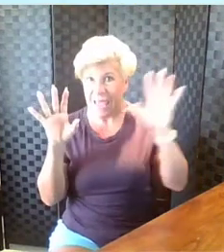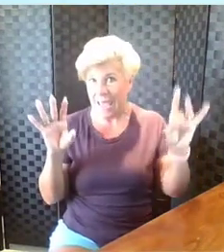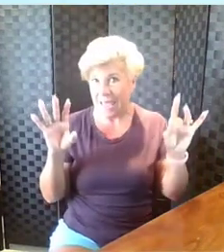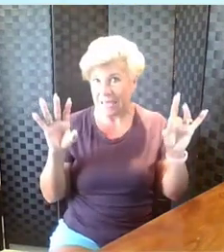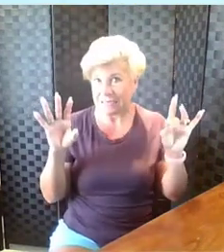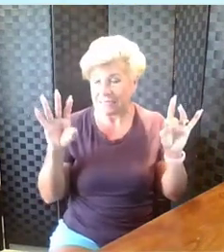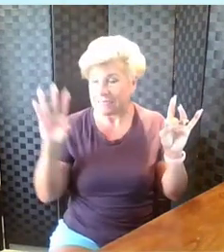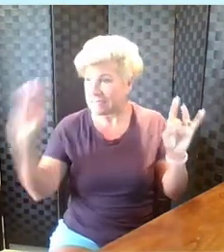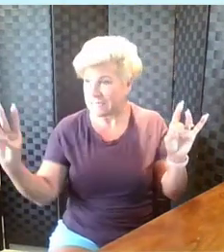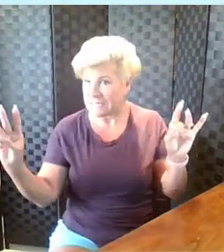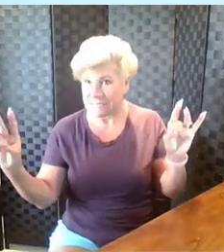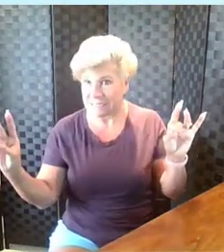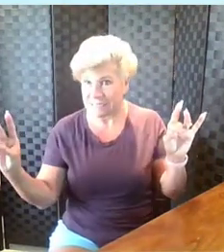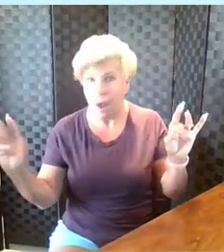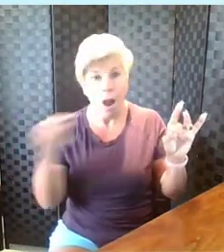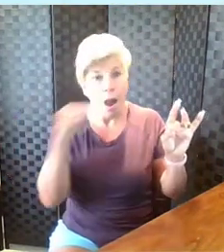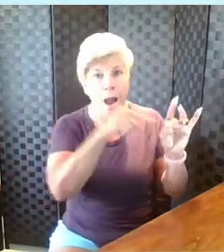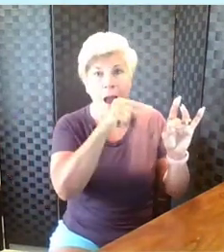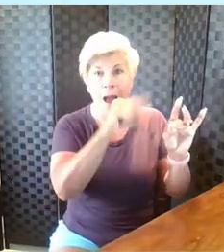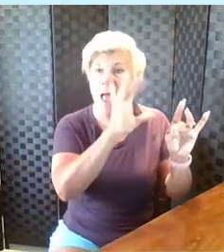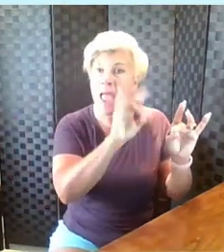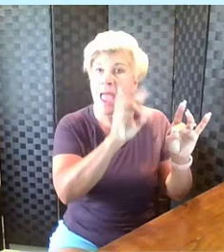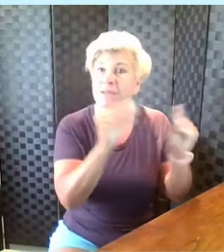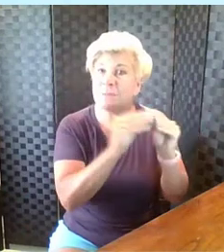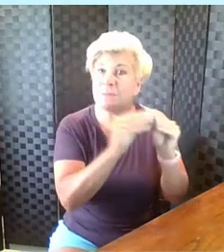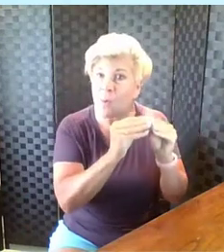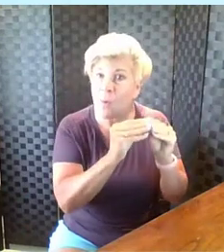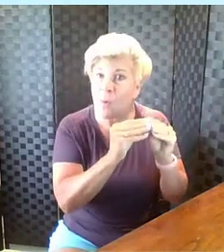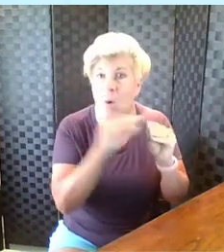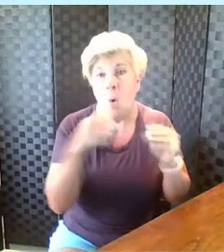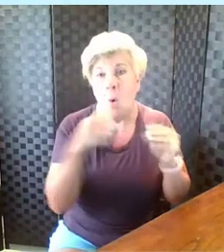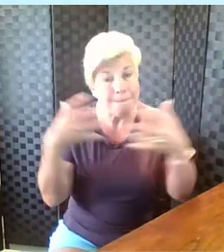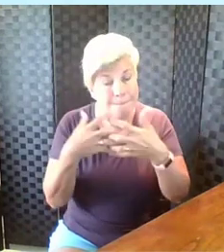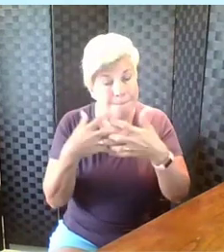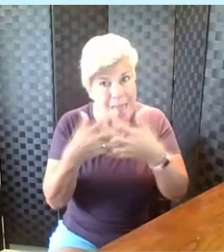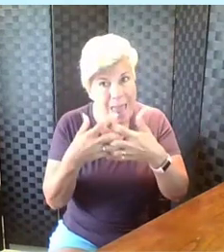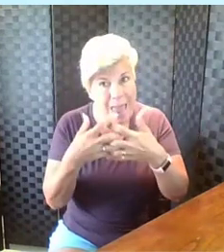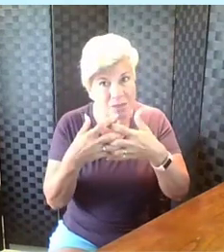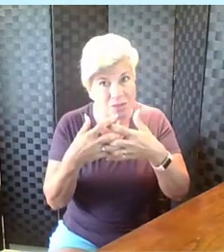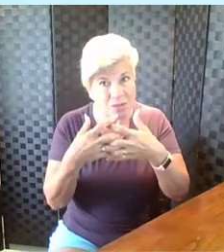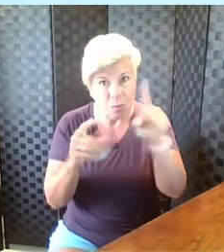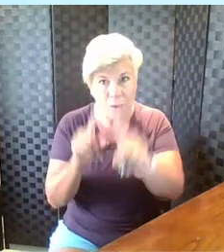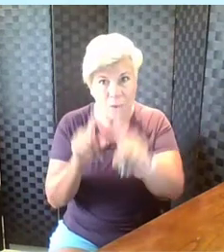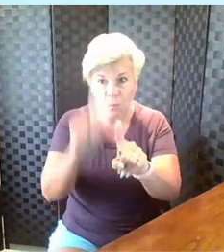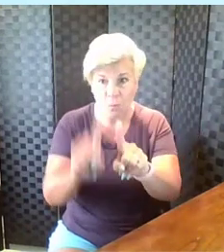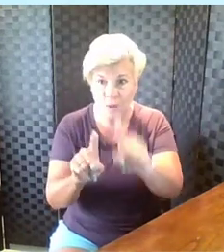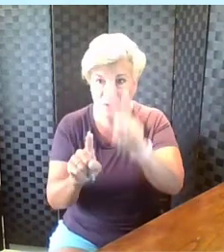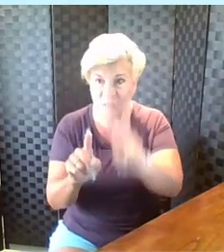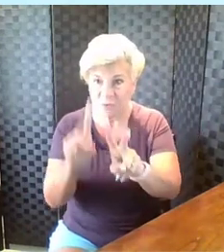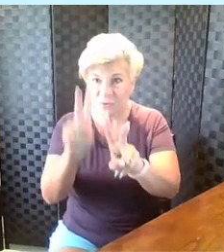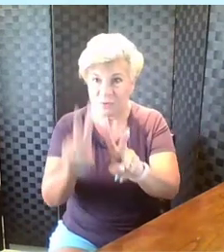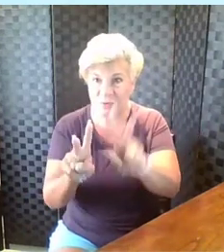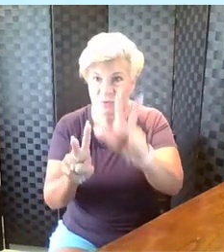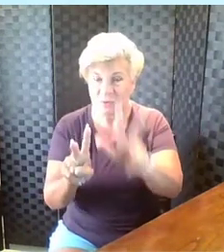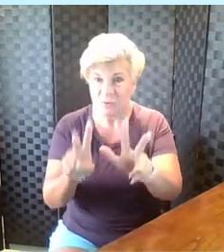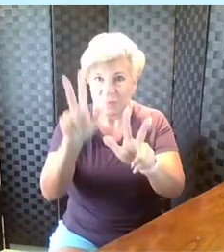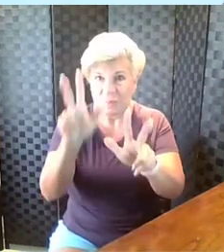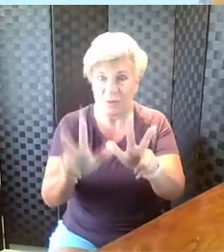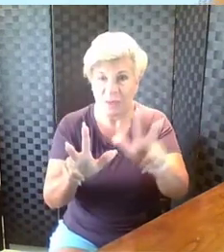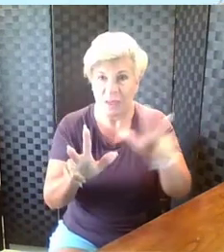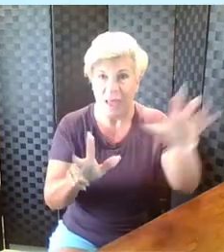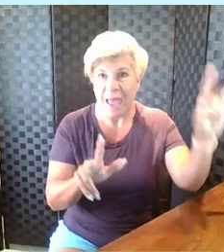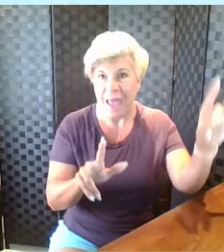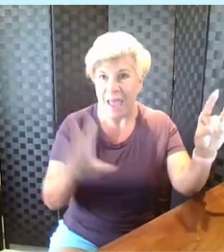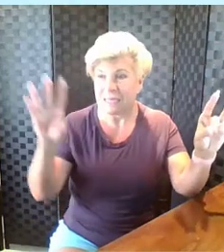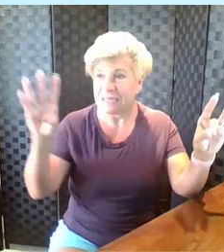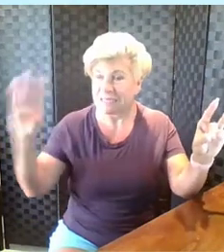you were exactly right. If you watched this strategy with matching and you said, hey, 8 is more than 6, you're exactly right.